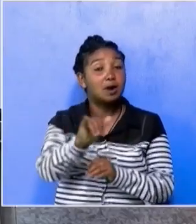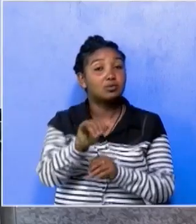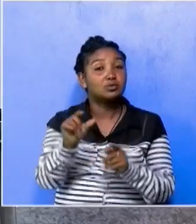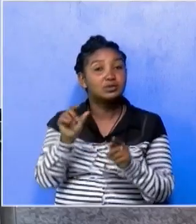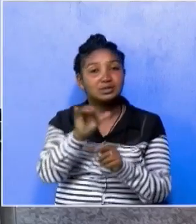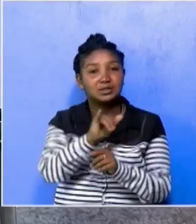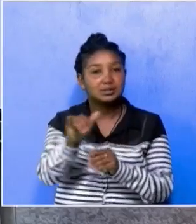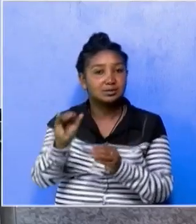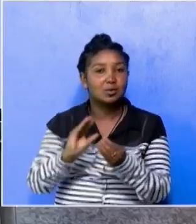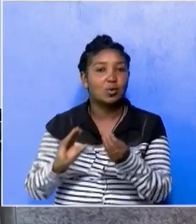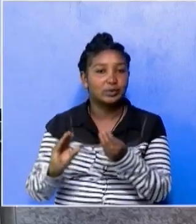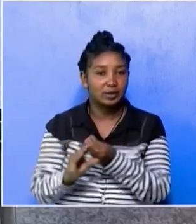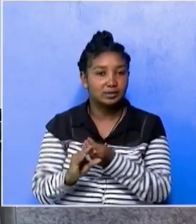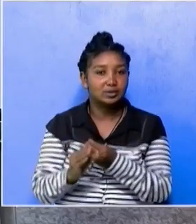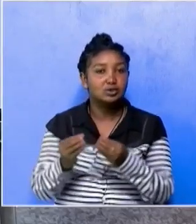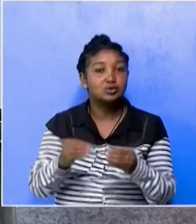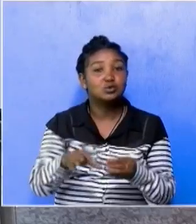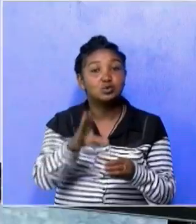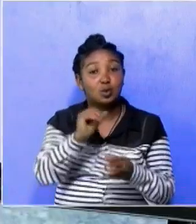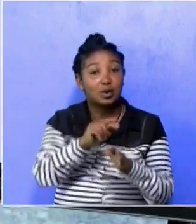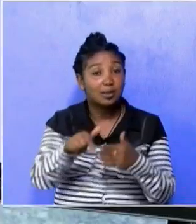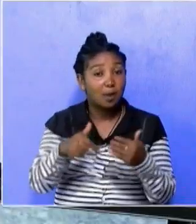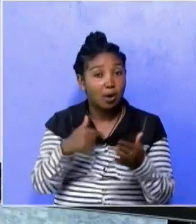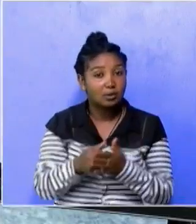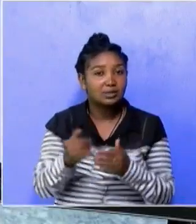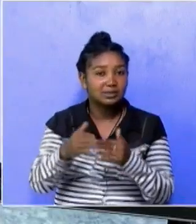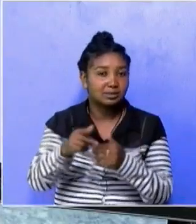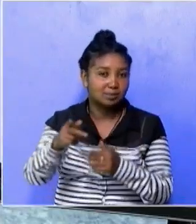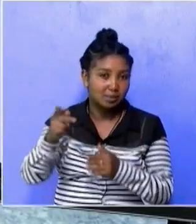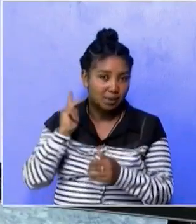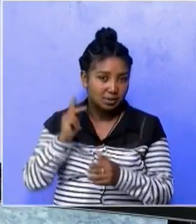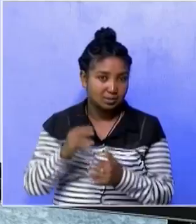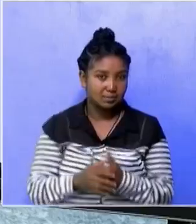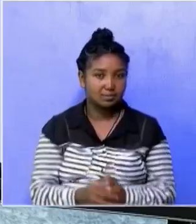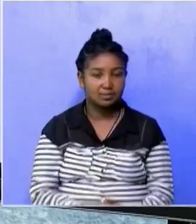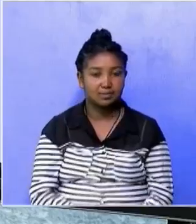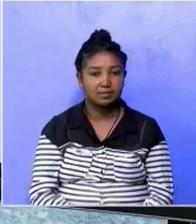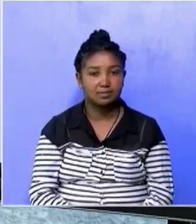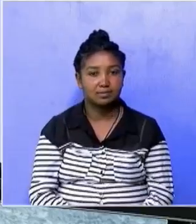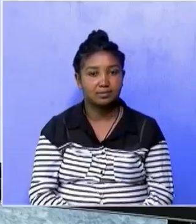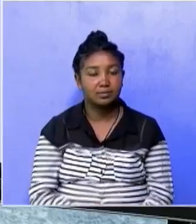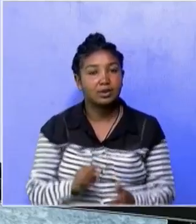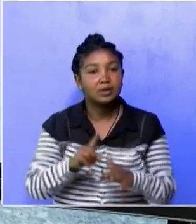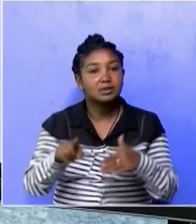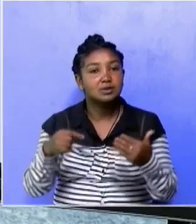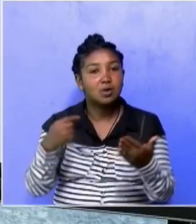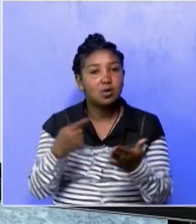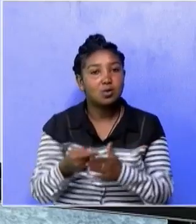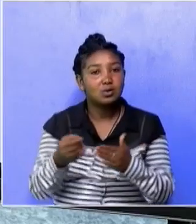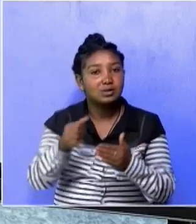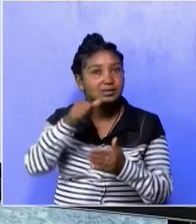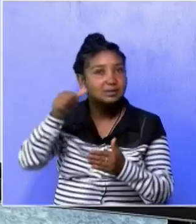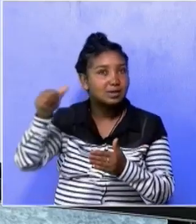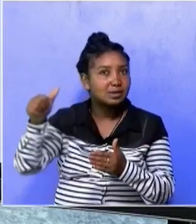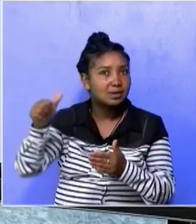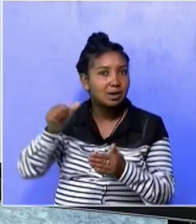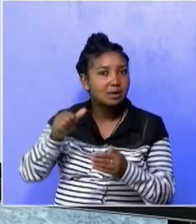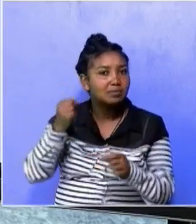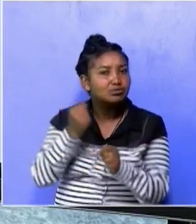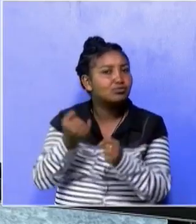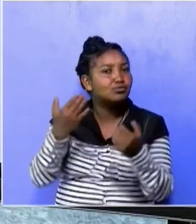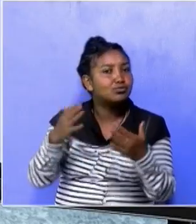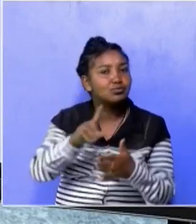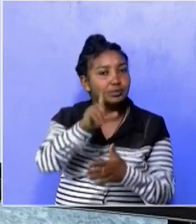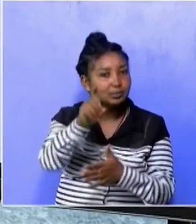this context in order to talk about simple pasts. So what did you do yesterday mean that?